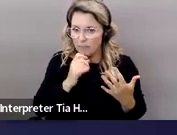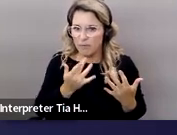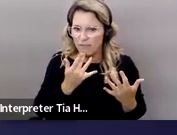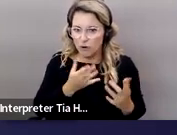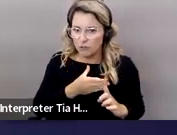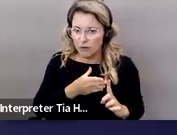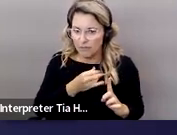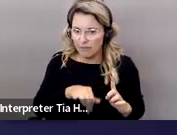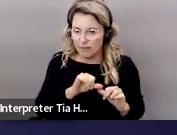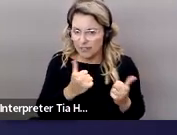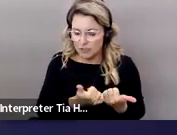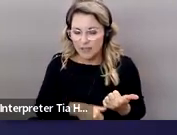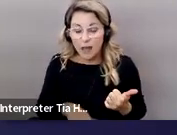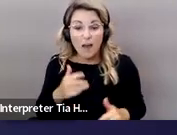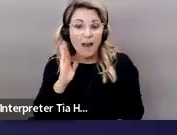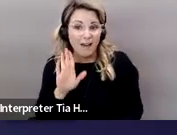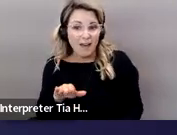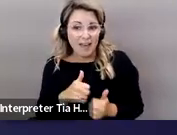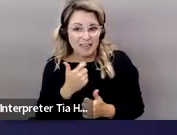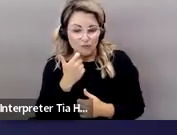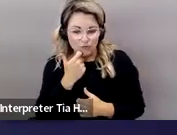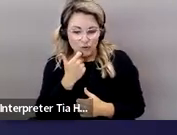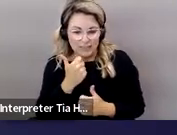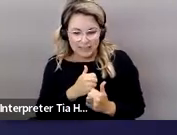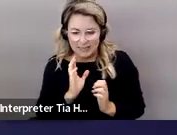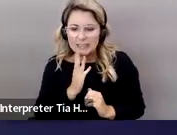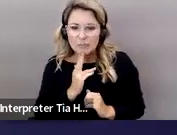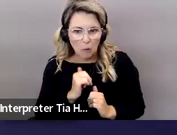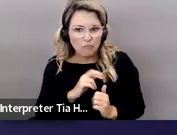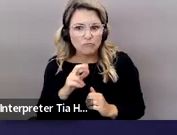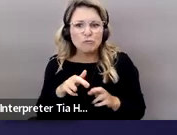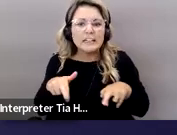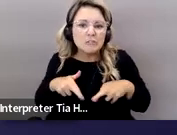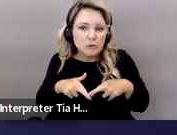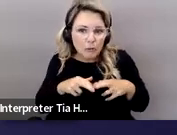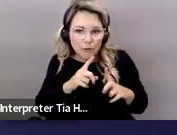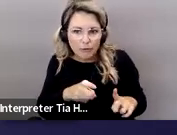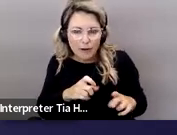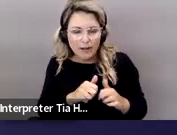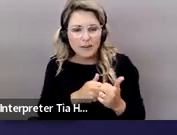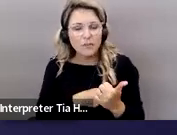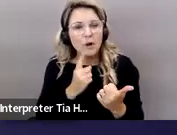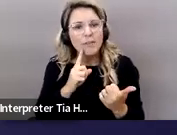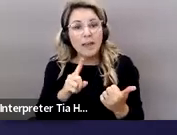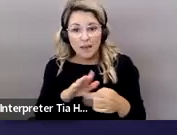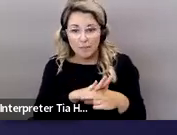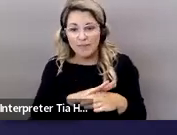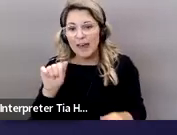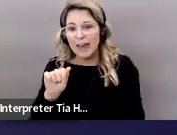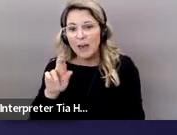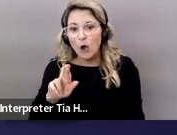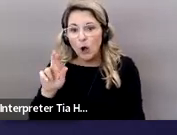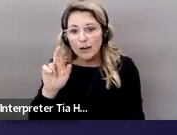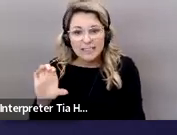smaller regional grant that I've consistently been a part of for the last several years is through an entity called the ARC, or the